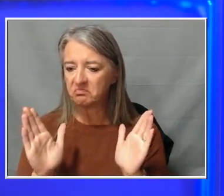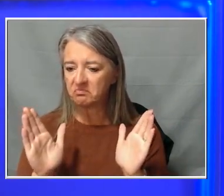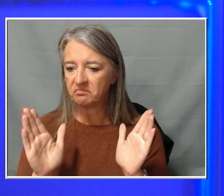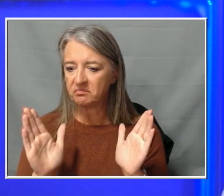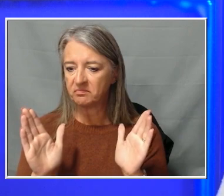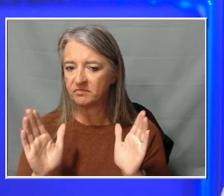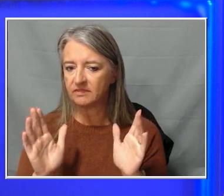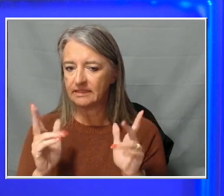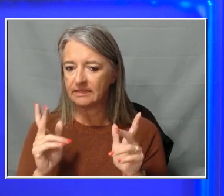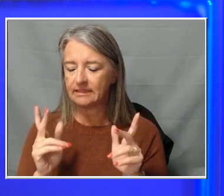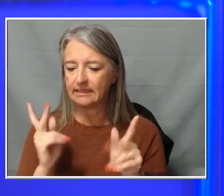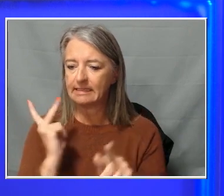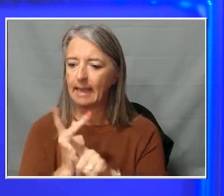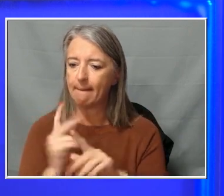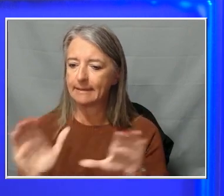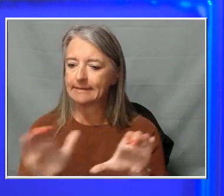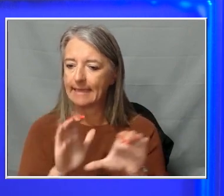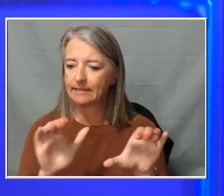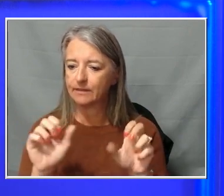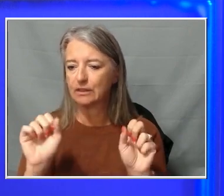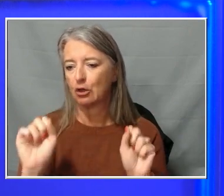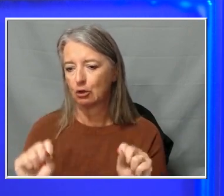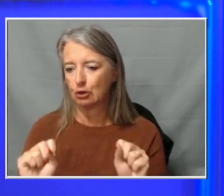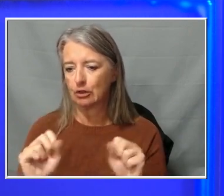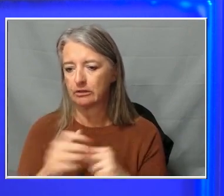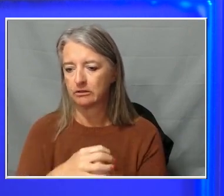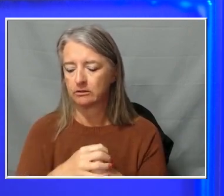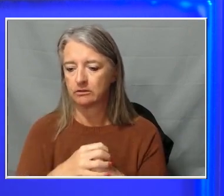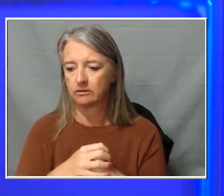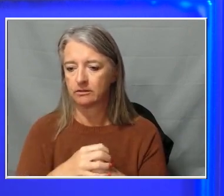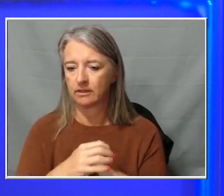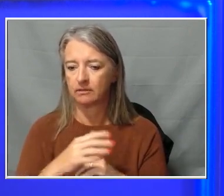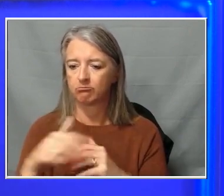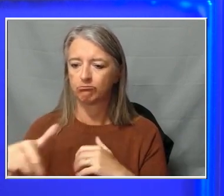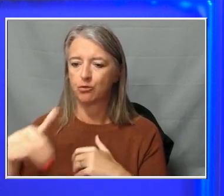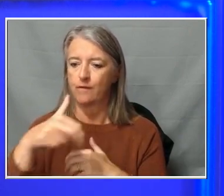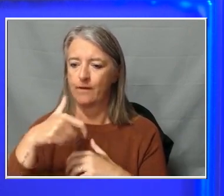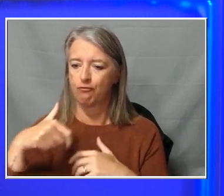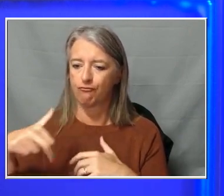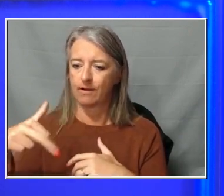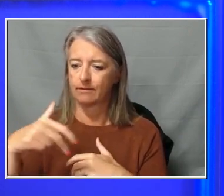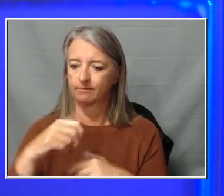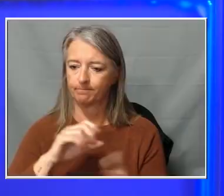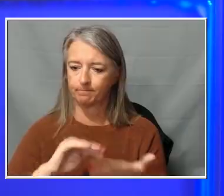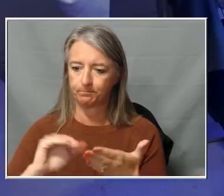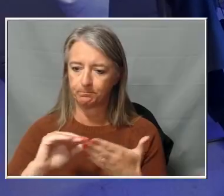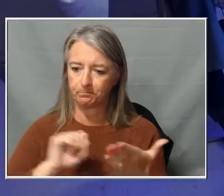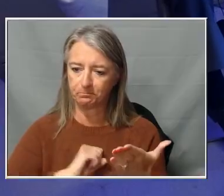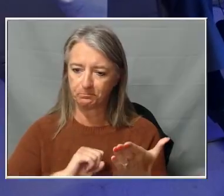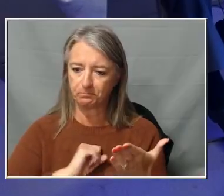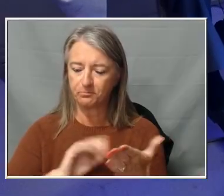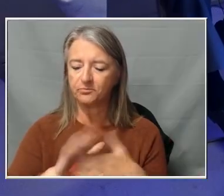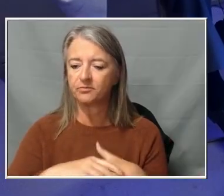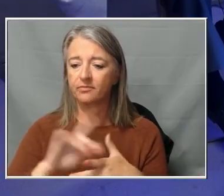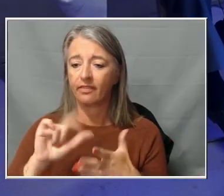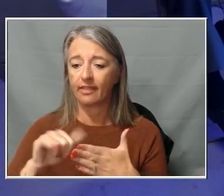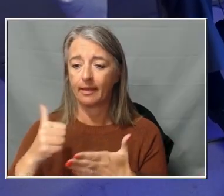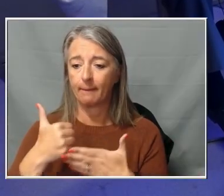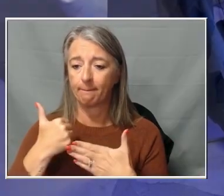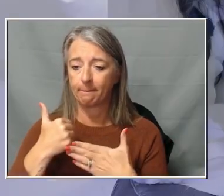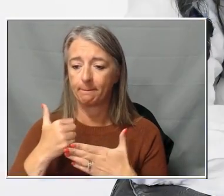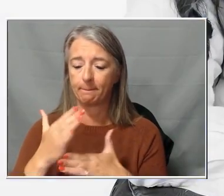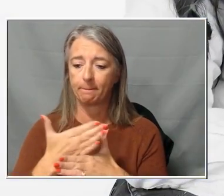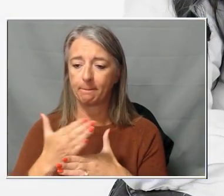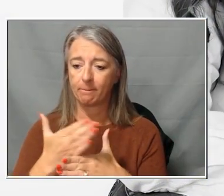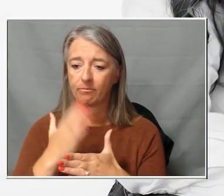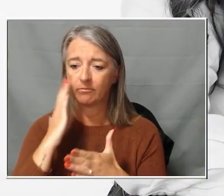staying as active as I could and moving around, did help. As we share some of these family